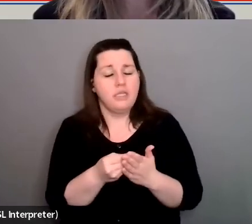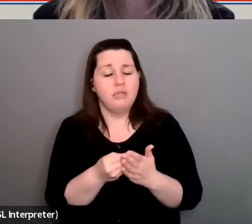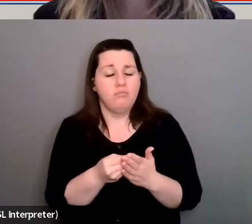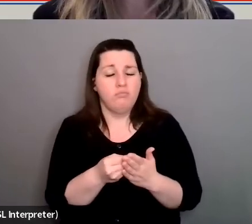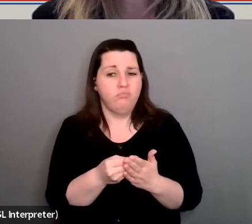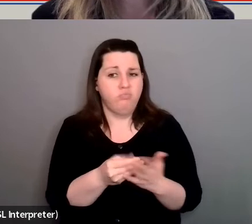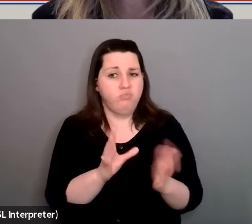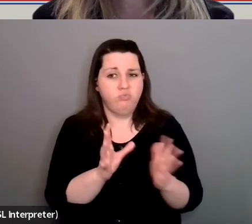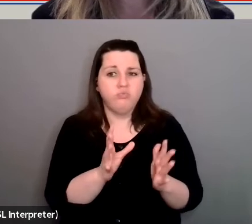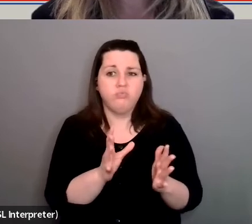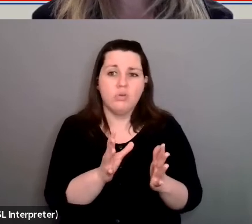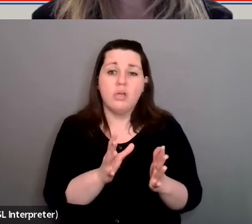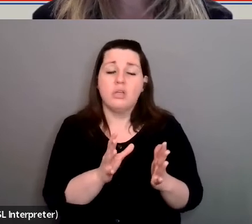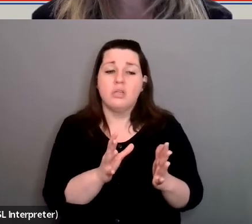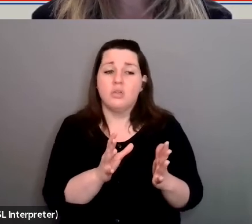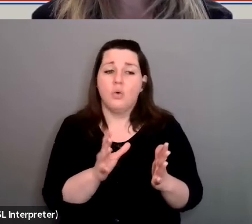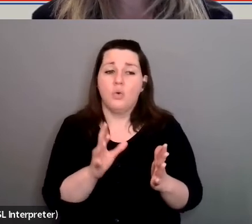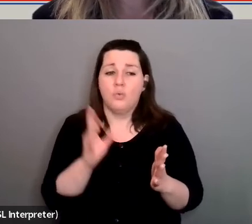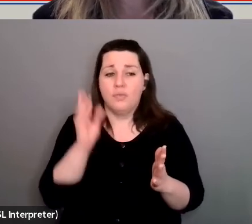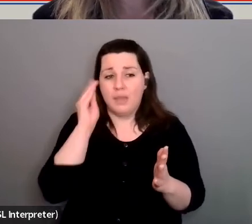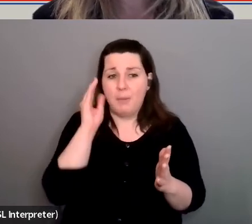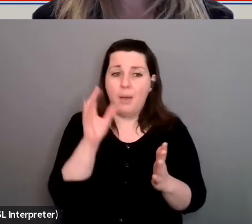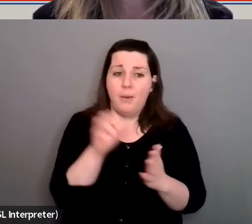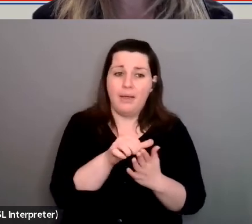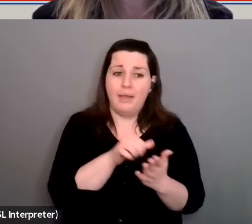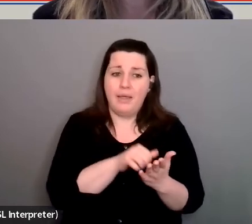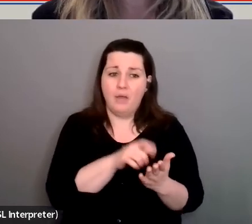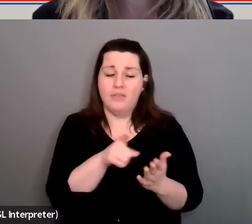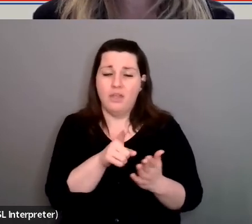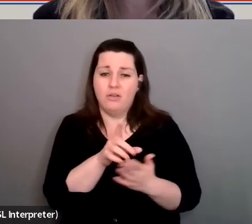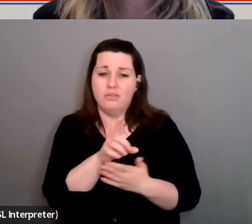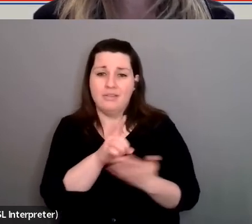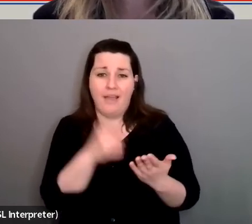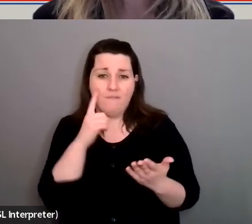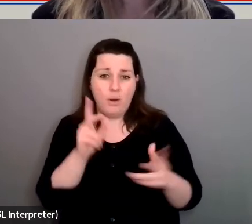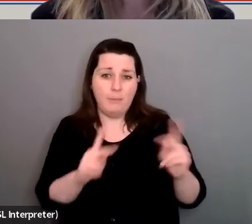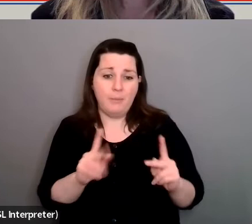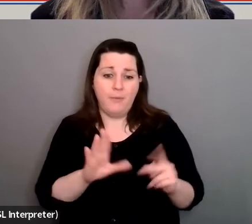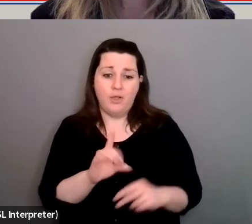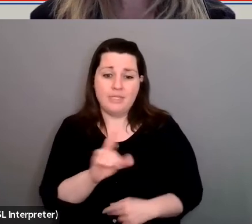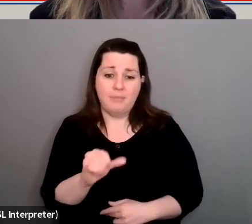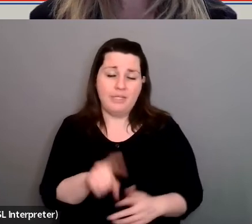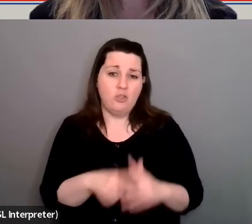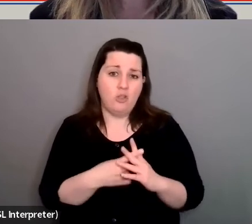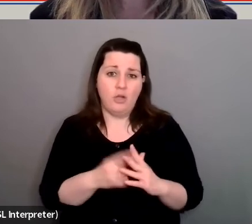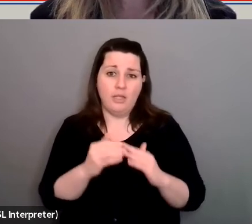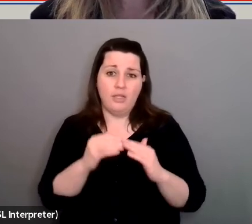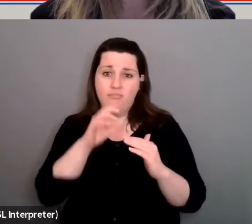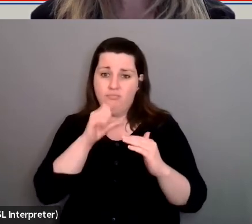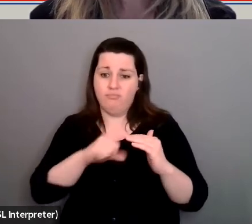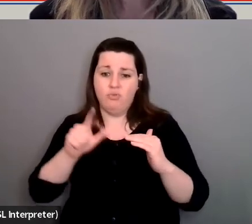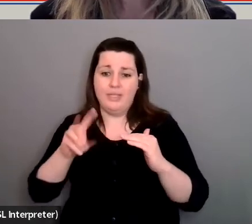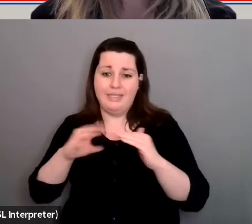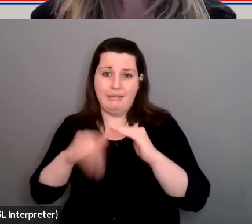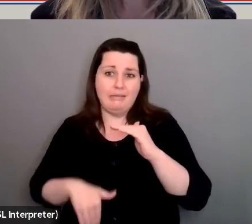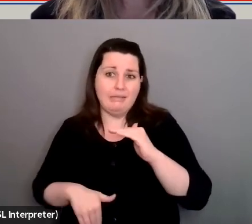really, when you think about accounts that were designed for people whose disability started prior to the age of